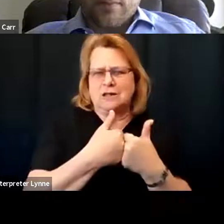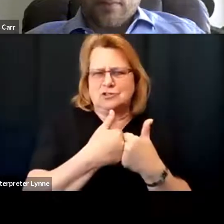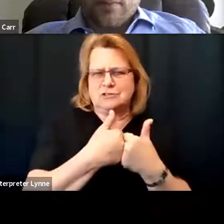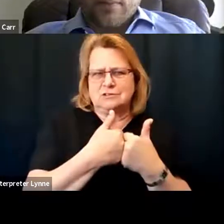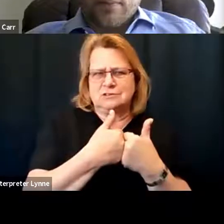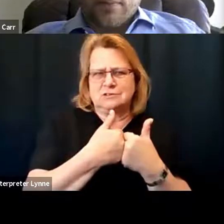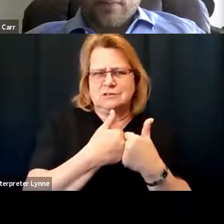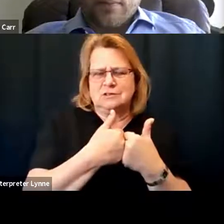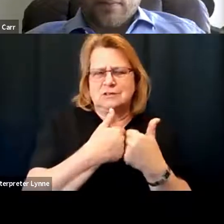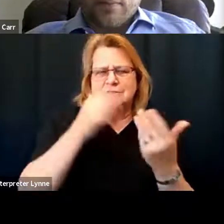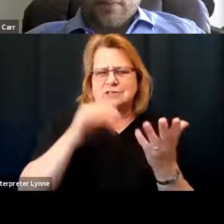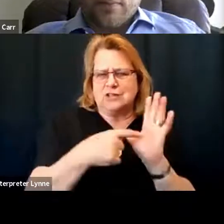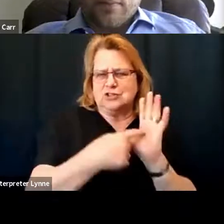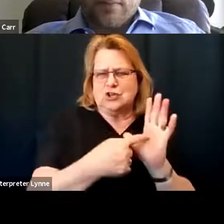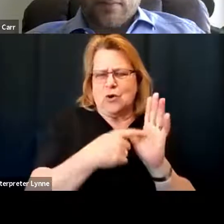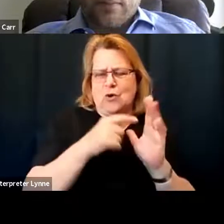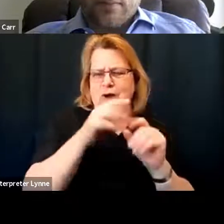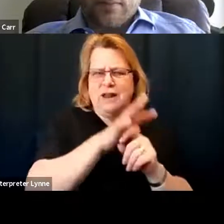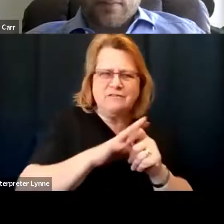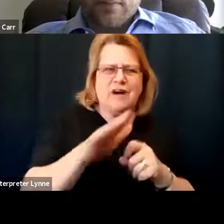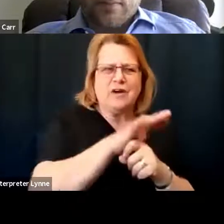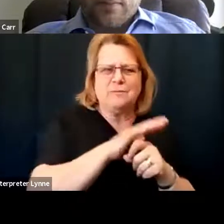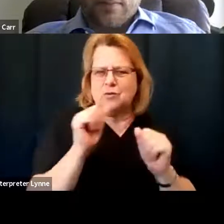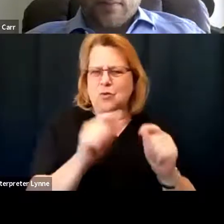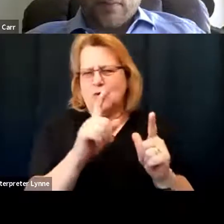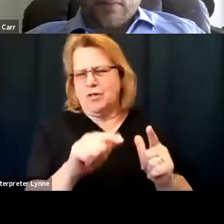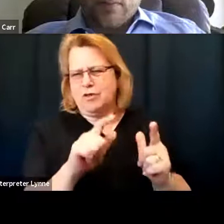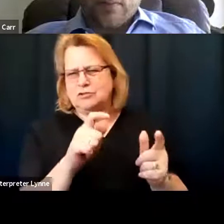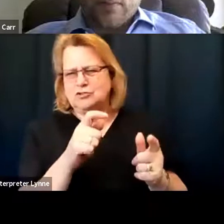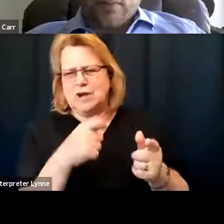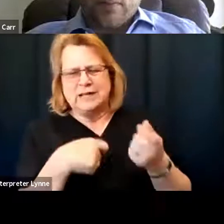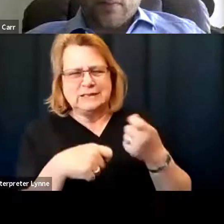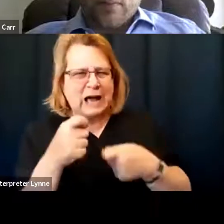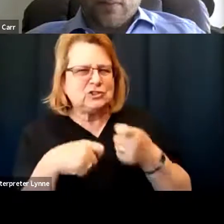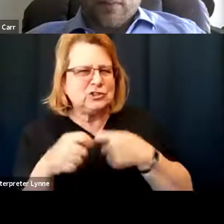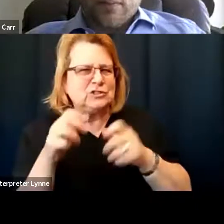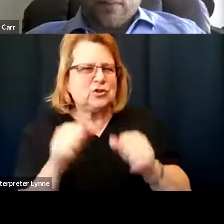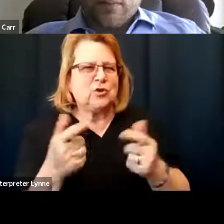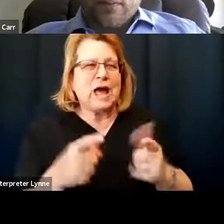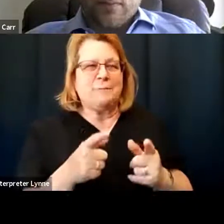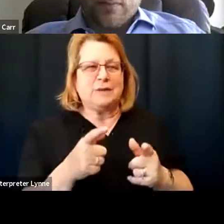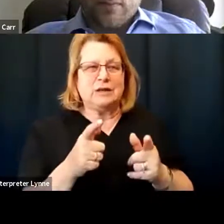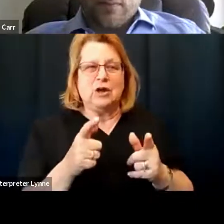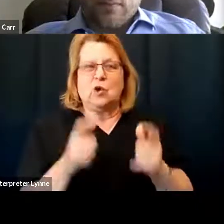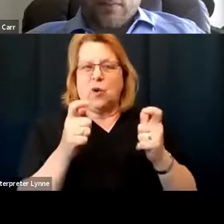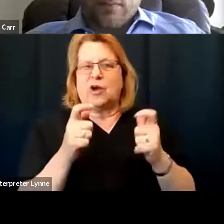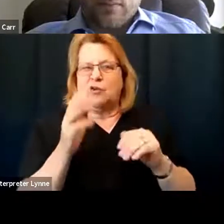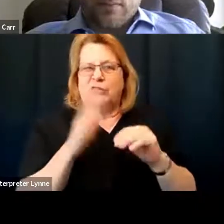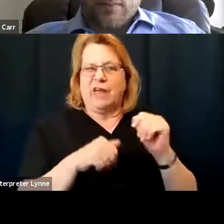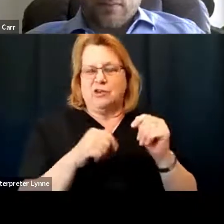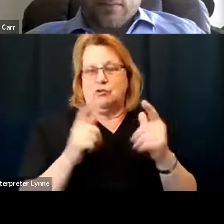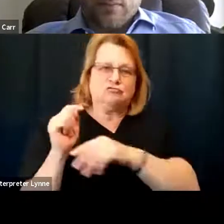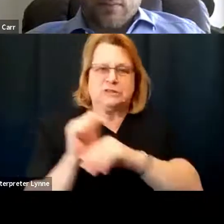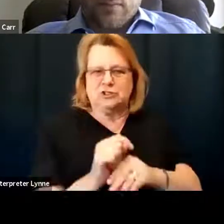an environment when, you know, all these transactions may be happening a lot quicker than you might, you know, traditionally expect, that you